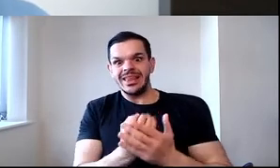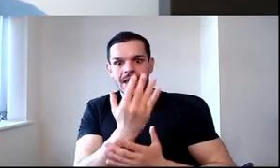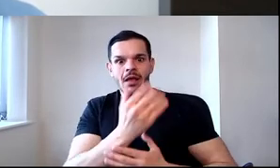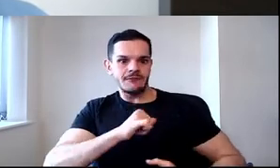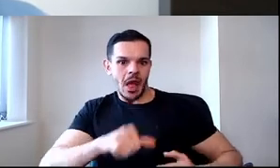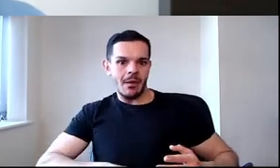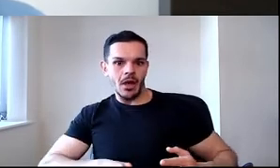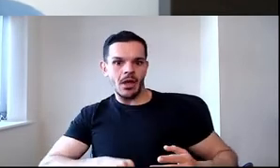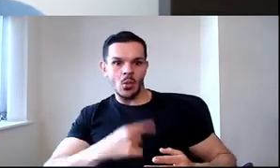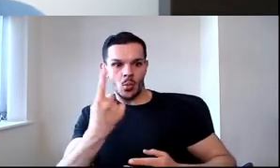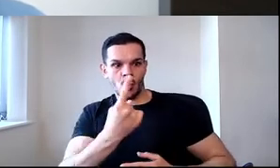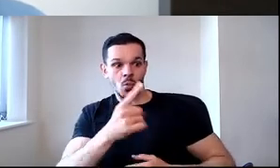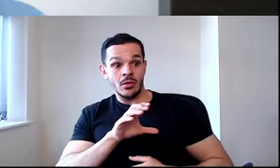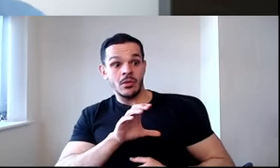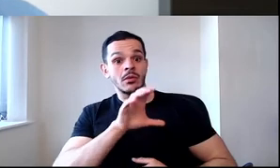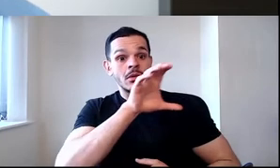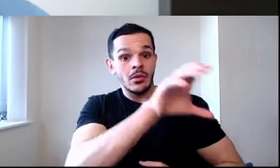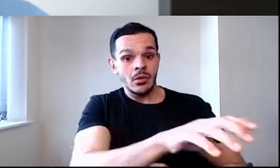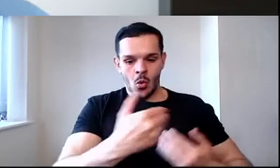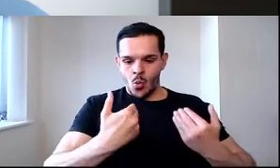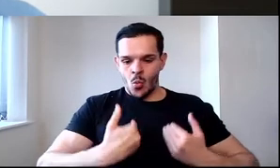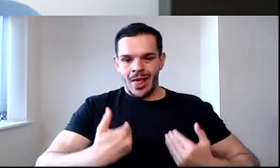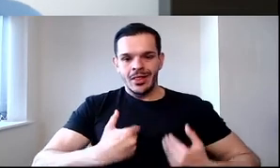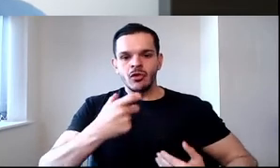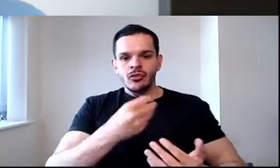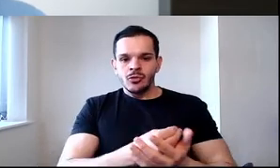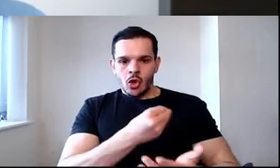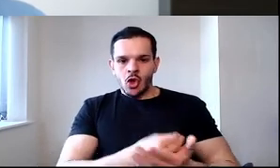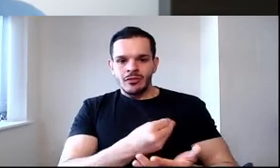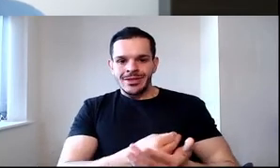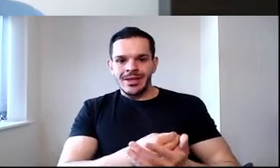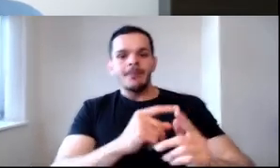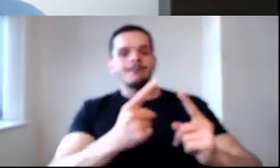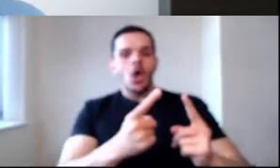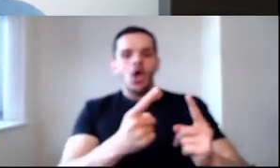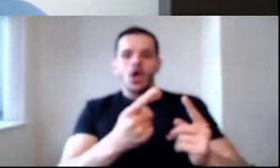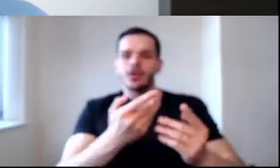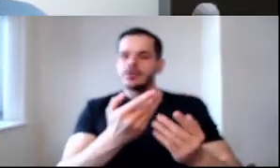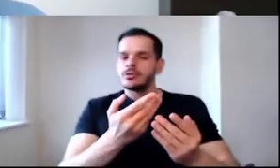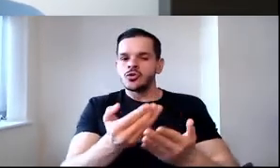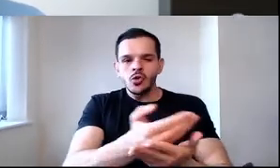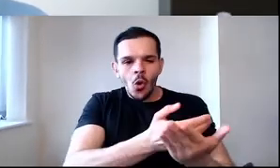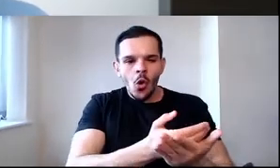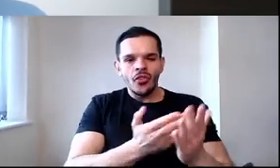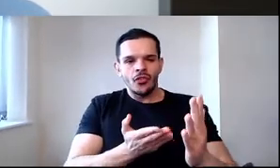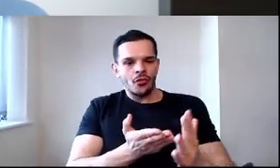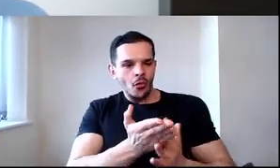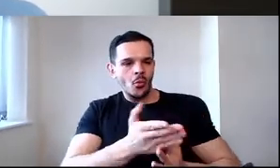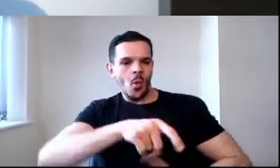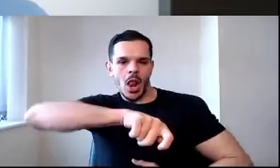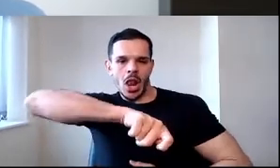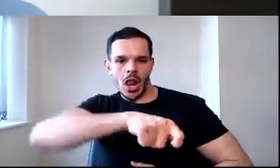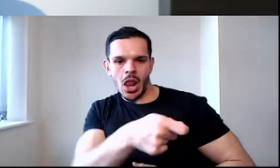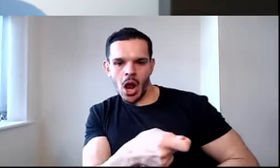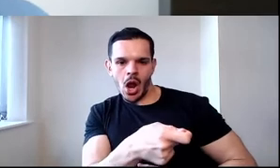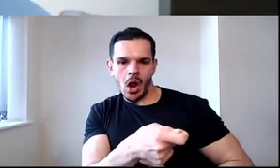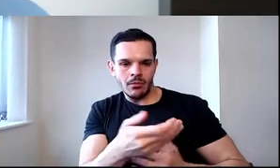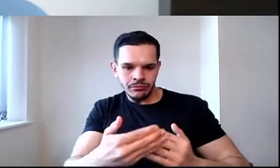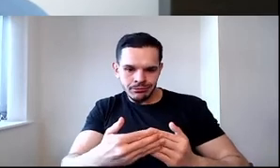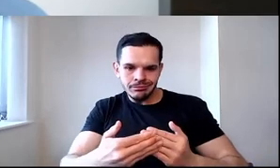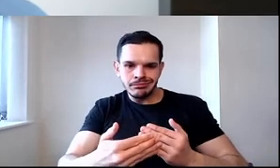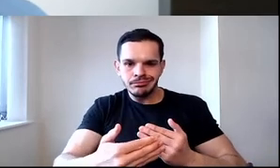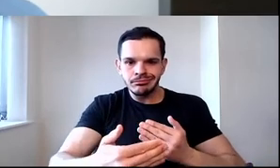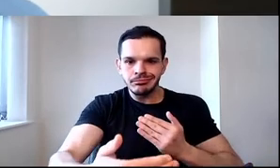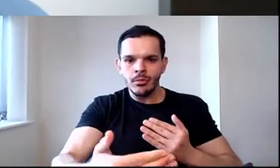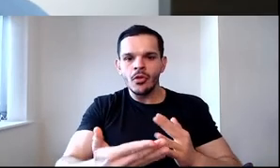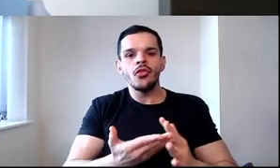to store their wealth of crypto anyway, but they store it by locking it up over a period of time in the liquidity